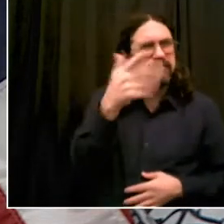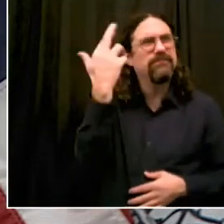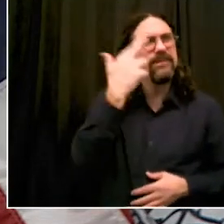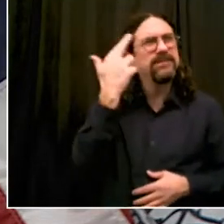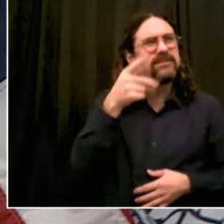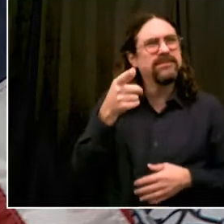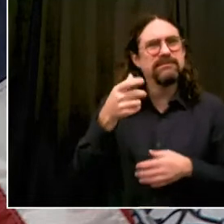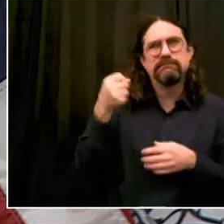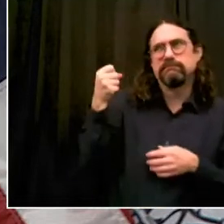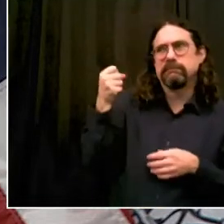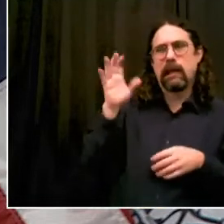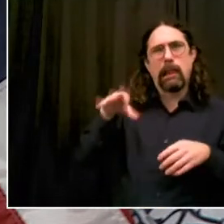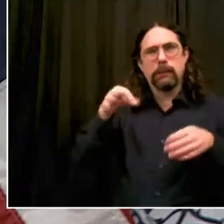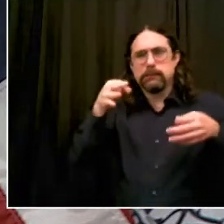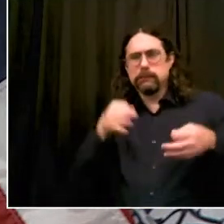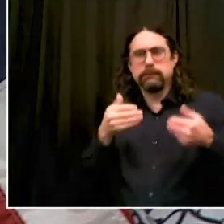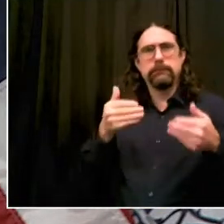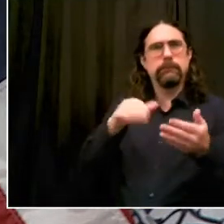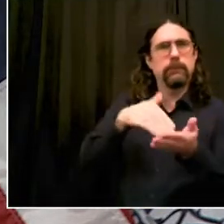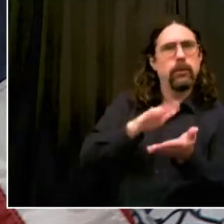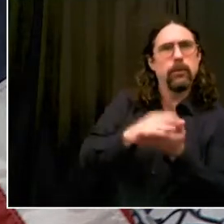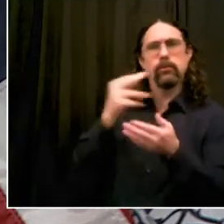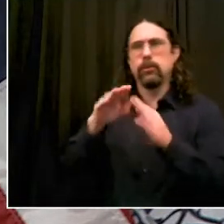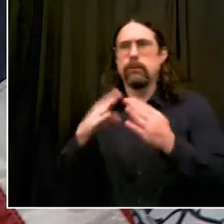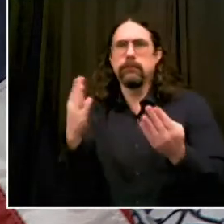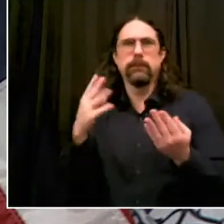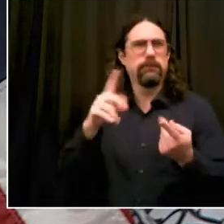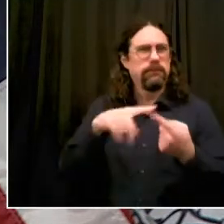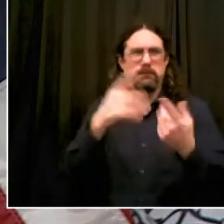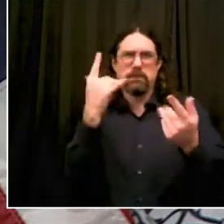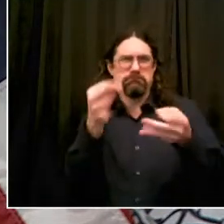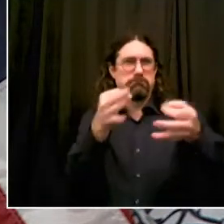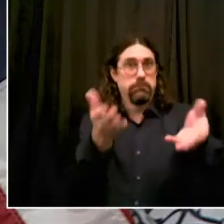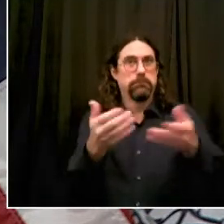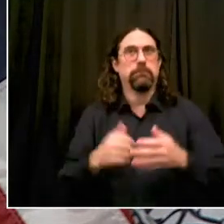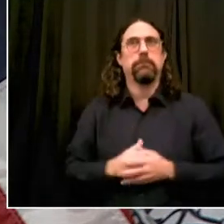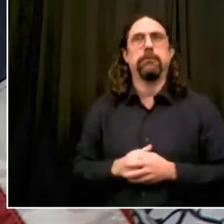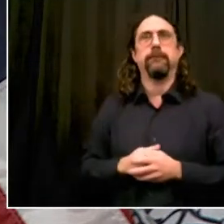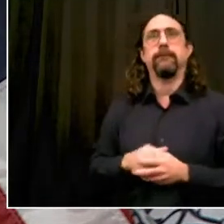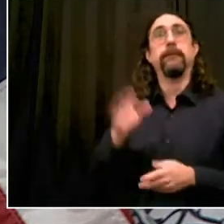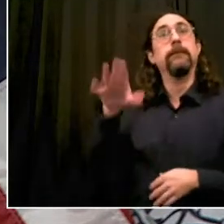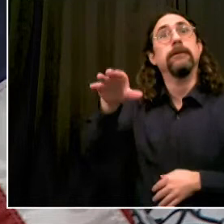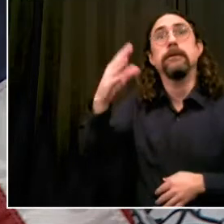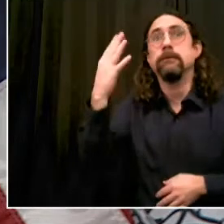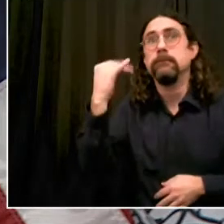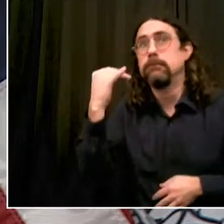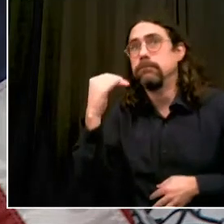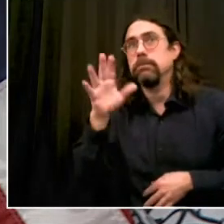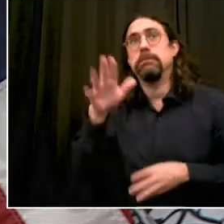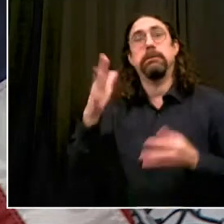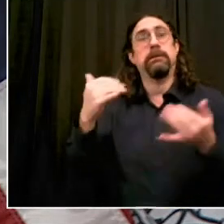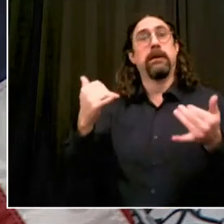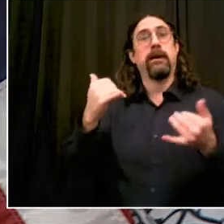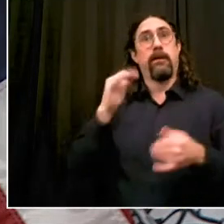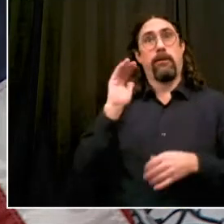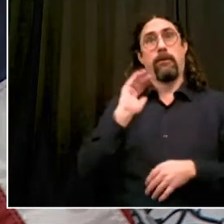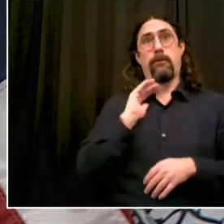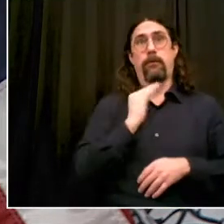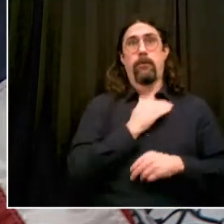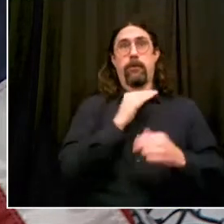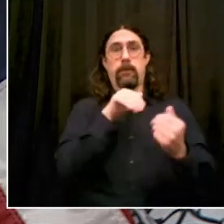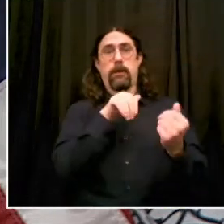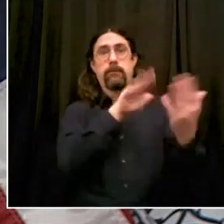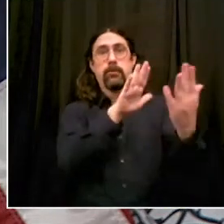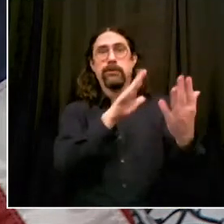since we're moving to weekly testing, that's going to take a lot of capacity. We wanted to make sure we can do that consistently and well, and that's